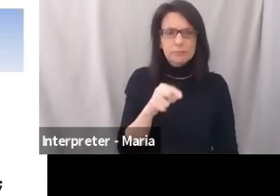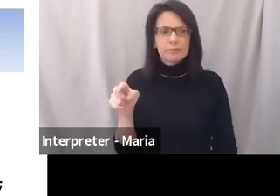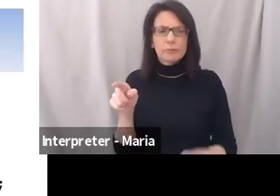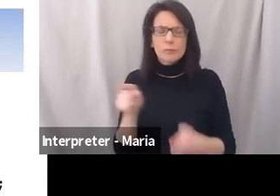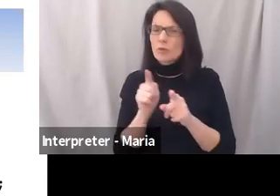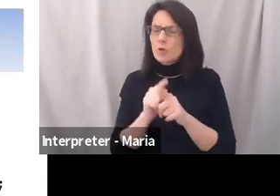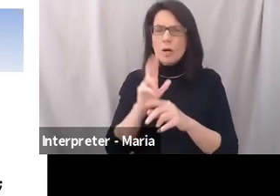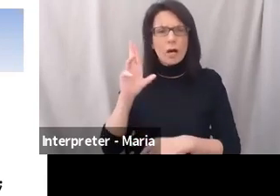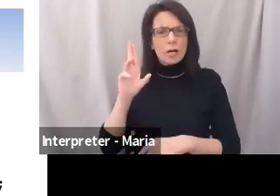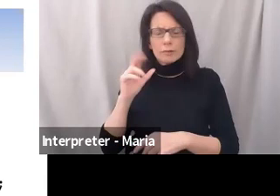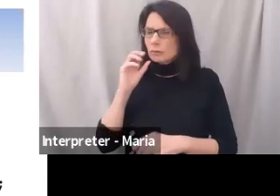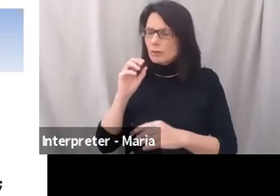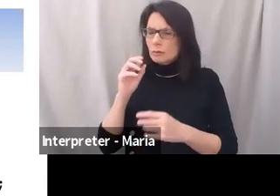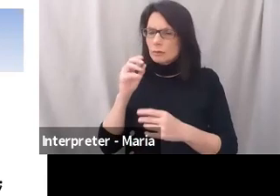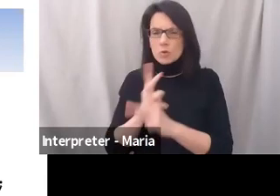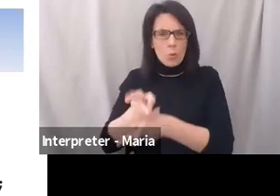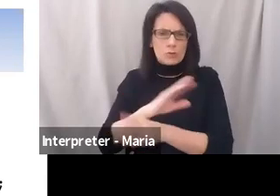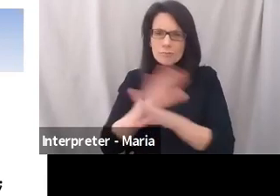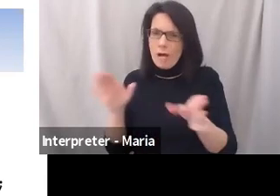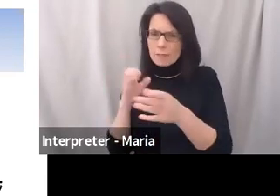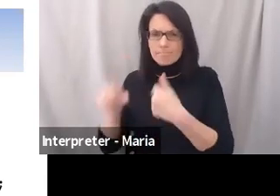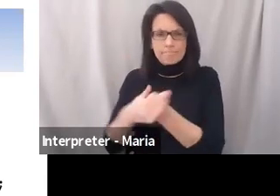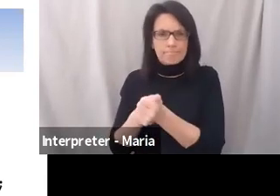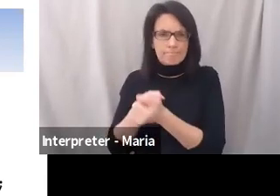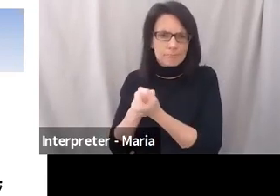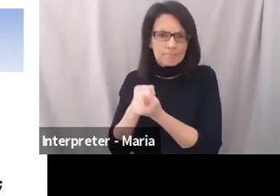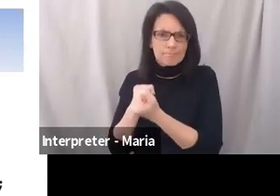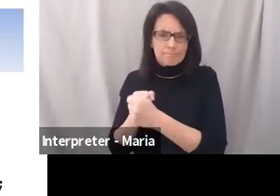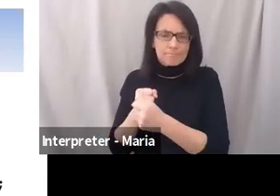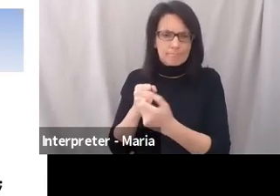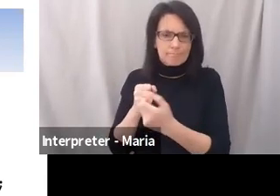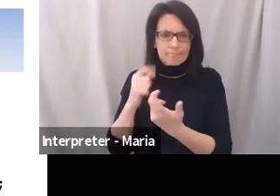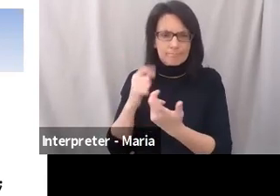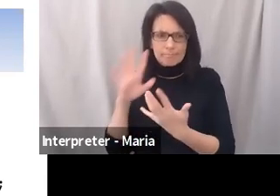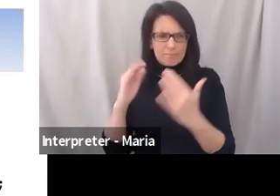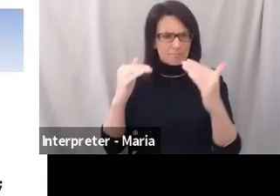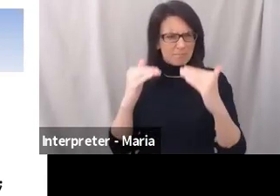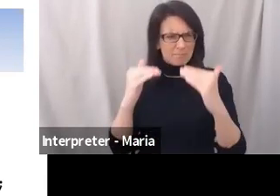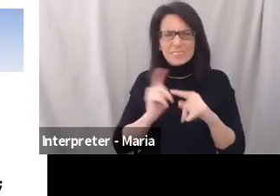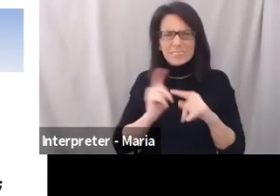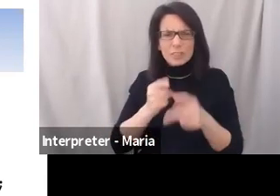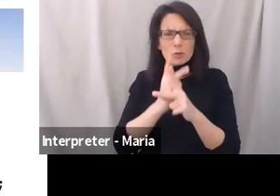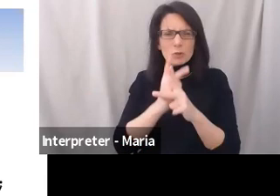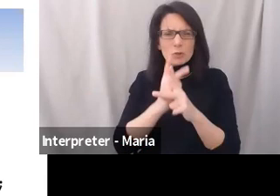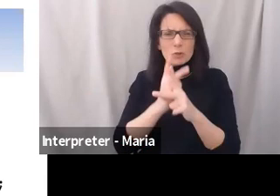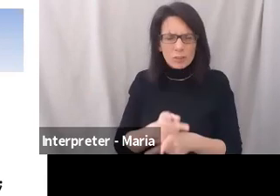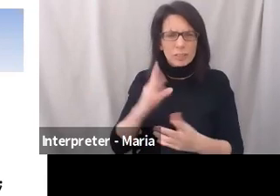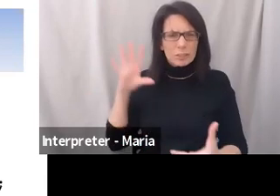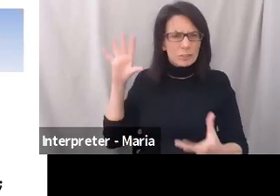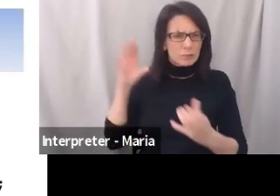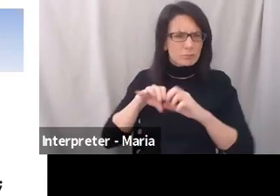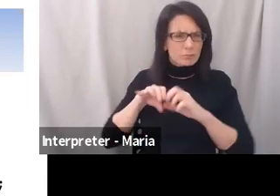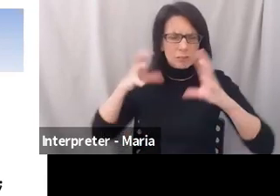also PLUS loan that I provided some information about here. There is consolidation loans,